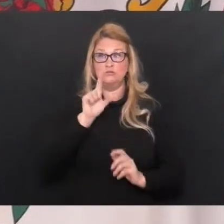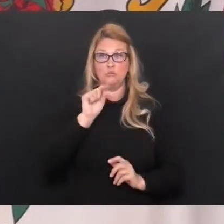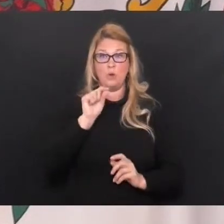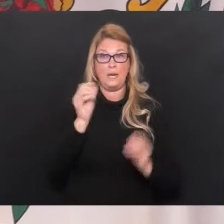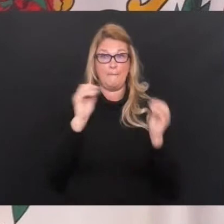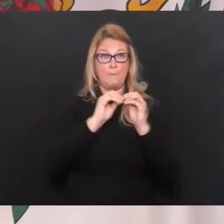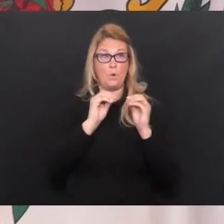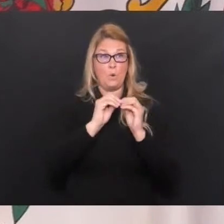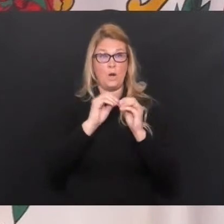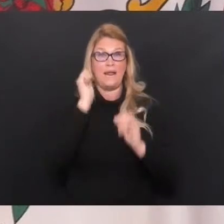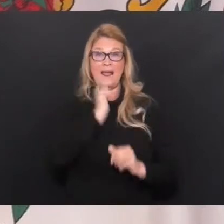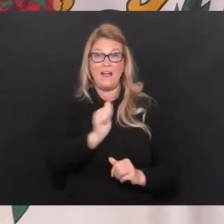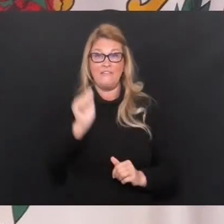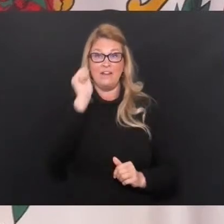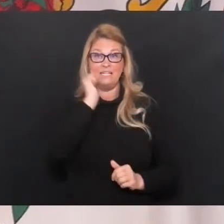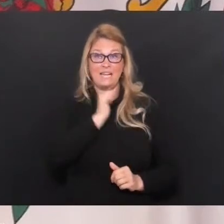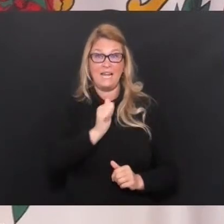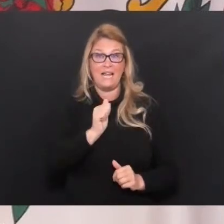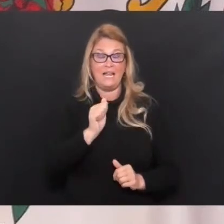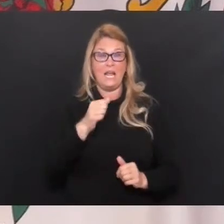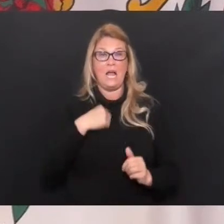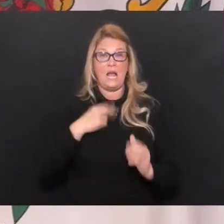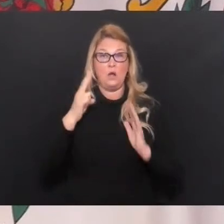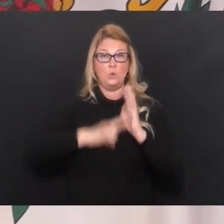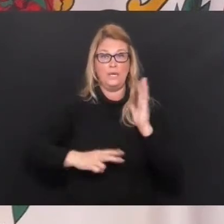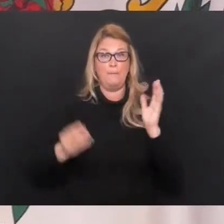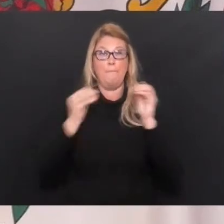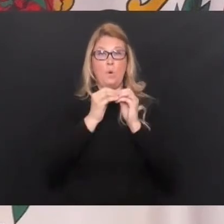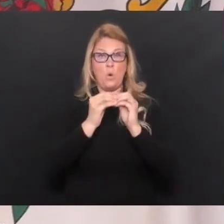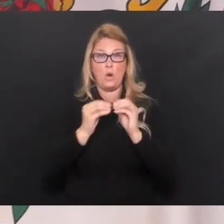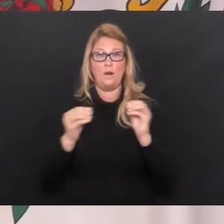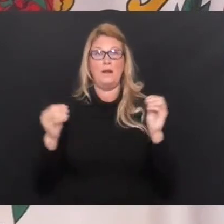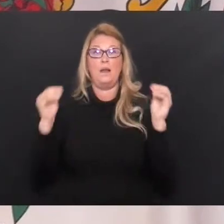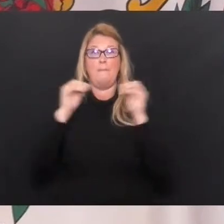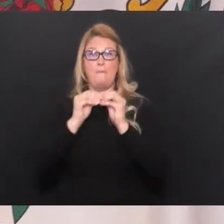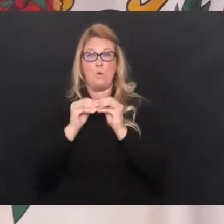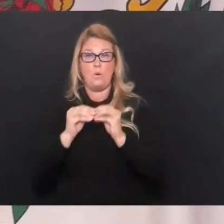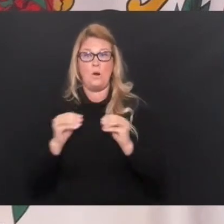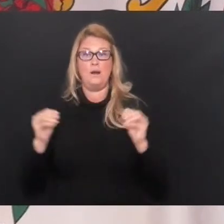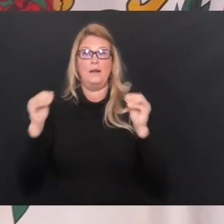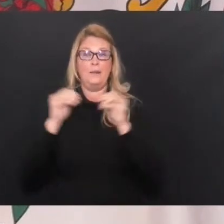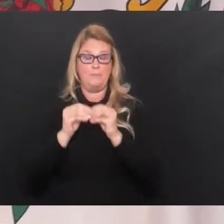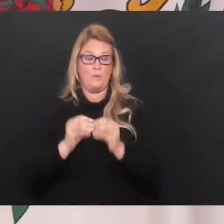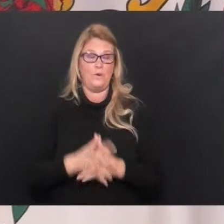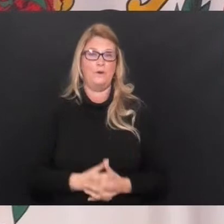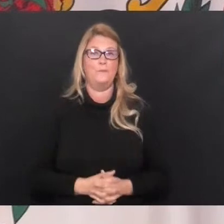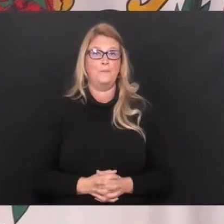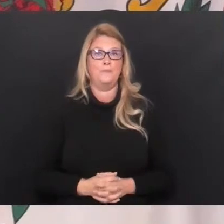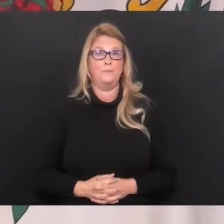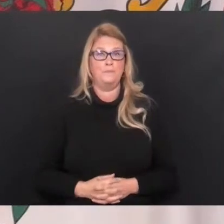Every day that goes by, I read more and more and more and more.